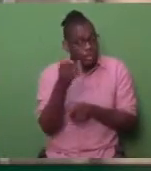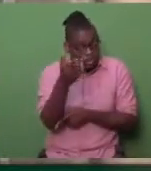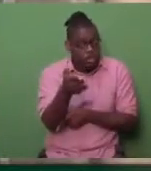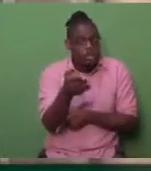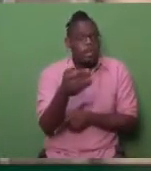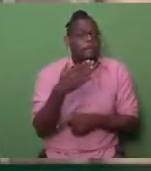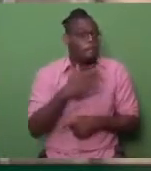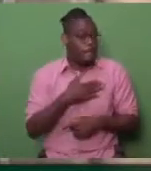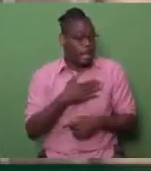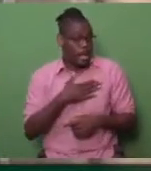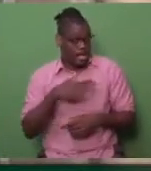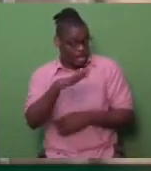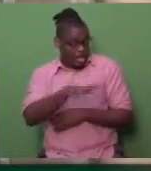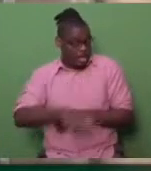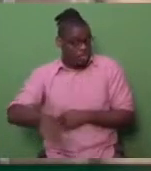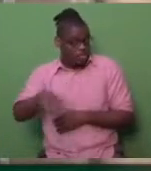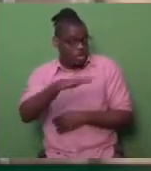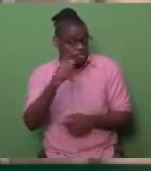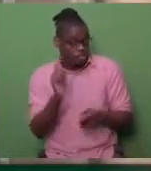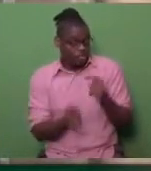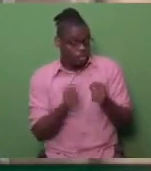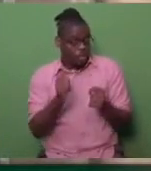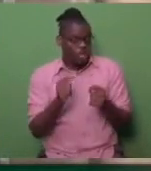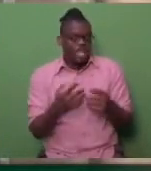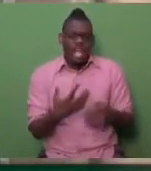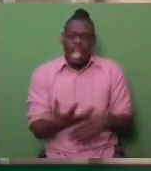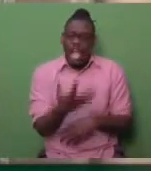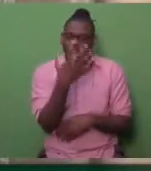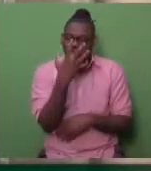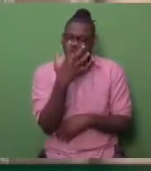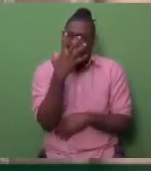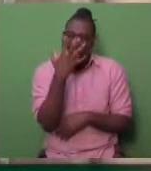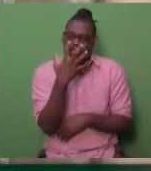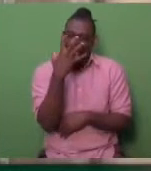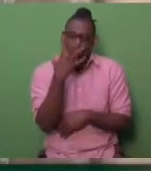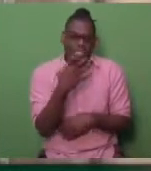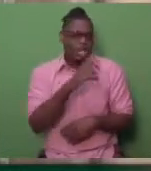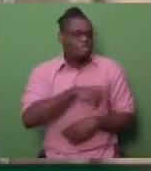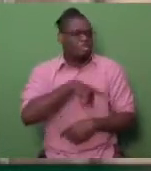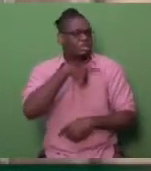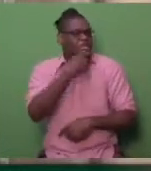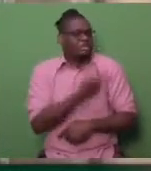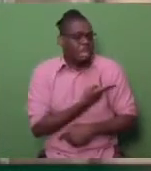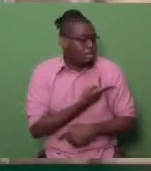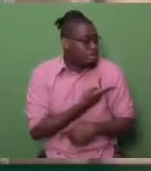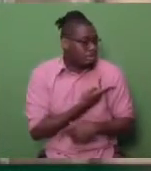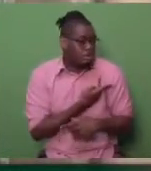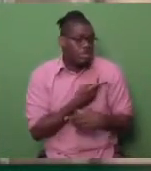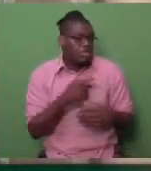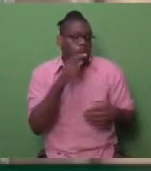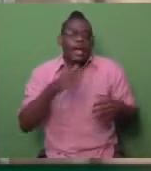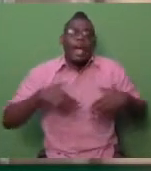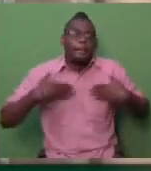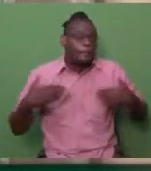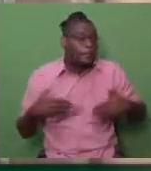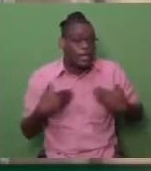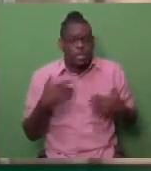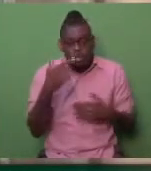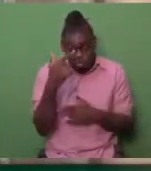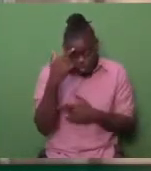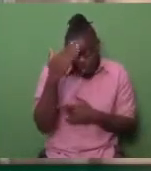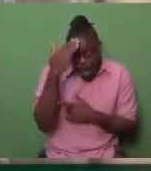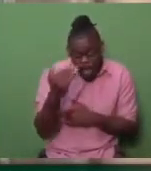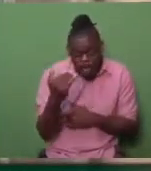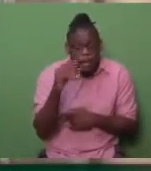is anger at both sides of the spectrum, and there is resentment on both sides. And I will tell you why. People are seeing this